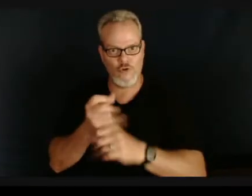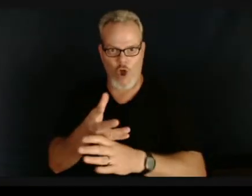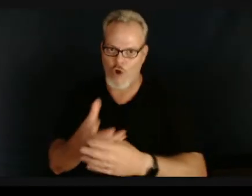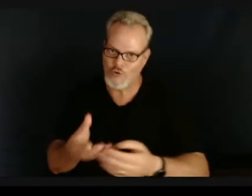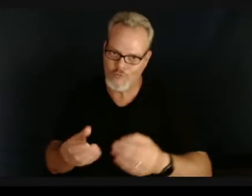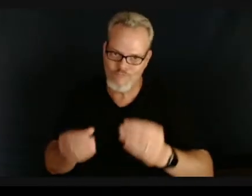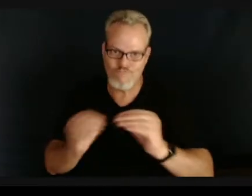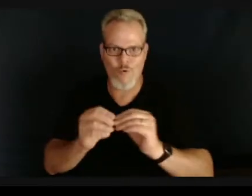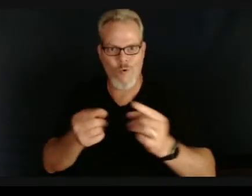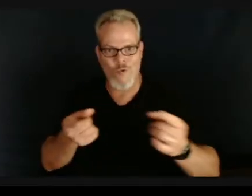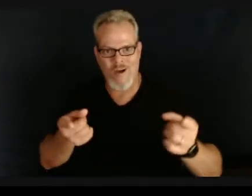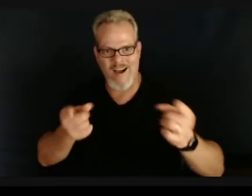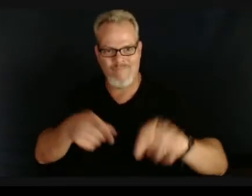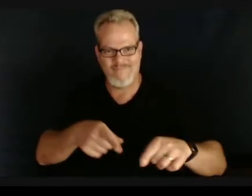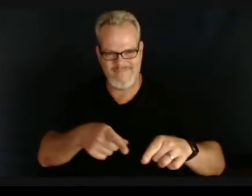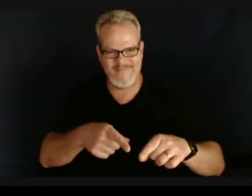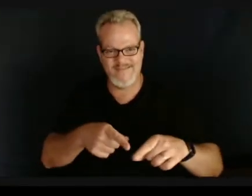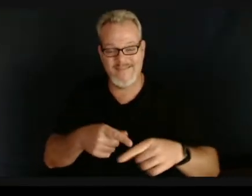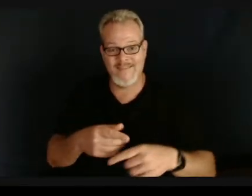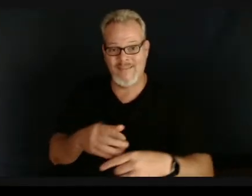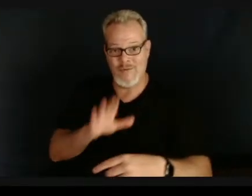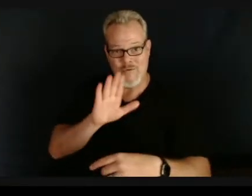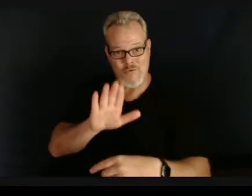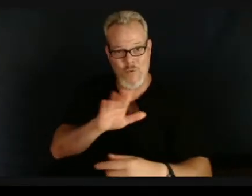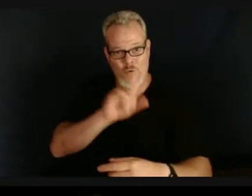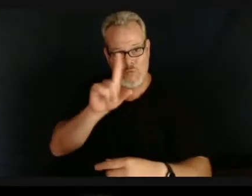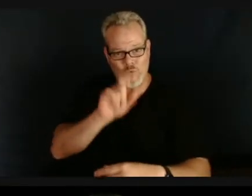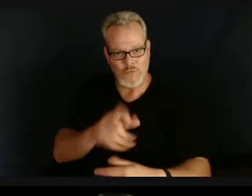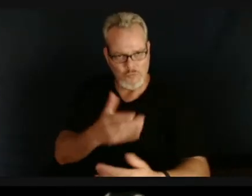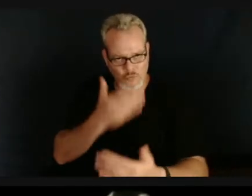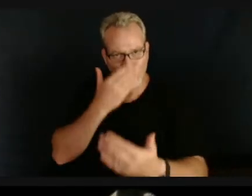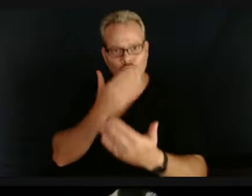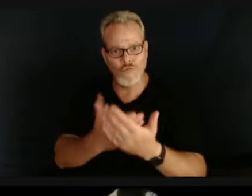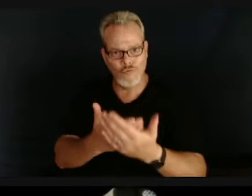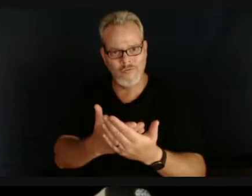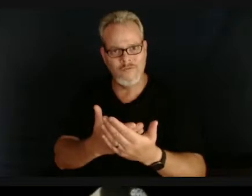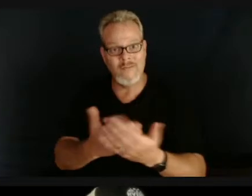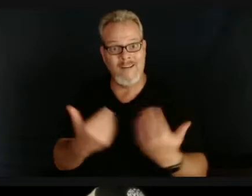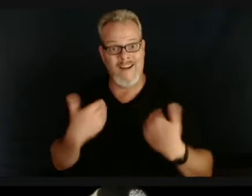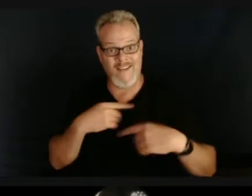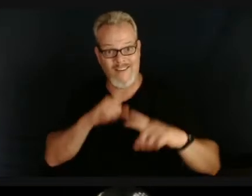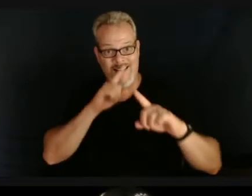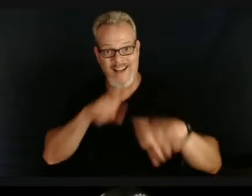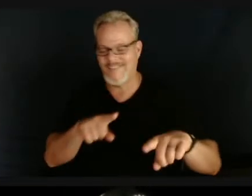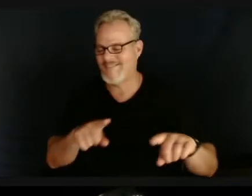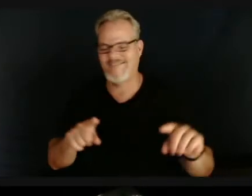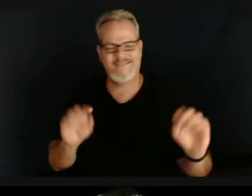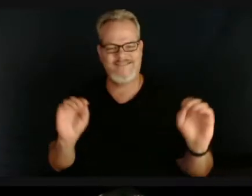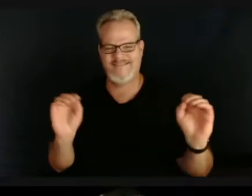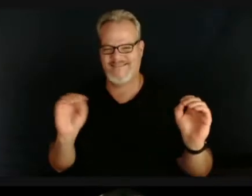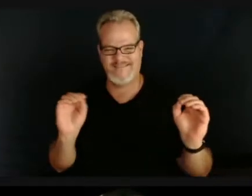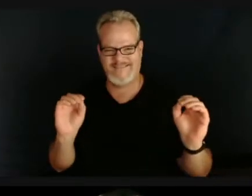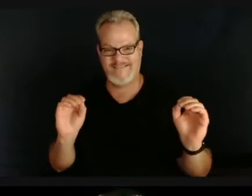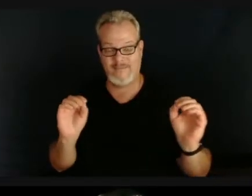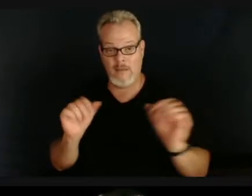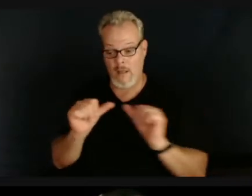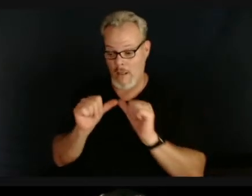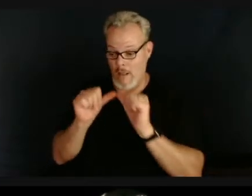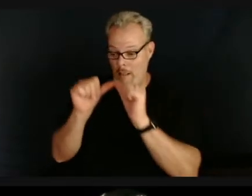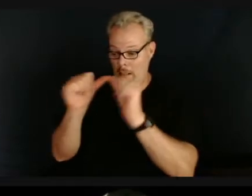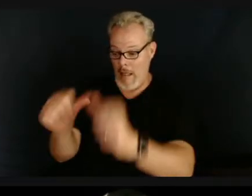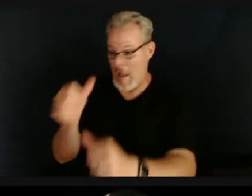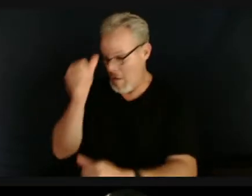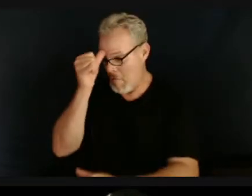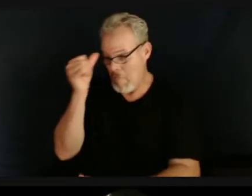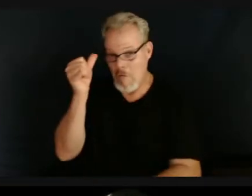a conclusive answer for you here, but it's a good question, Nathan, and yeah, something to think about. How long might this last? Not forever is the answer. It's not going to